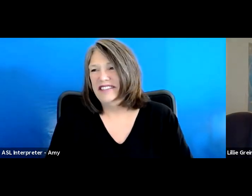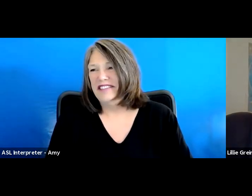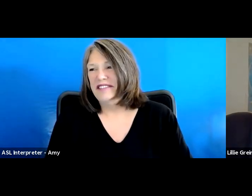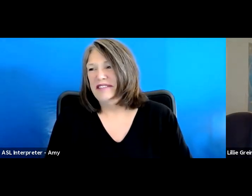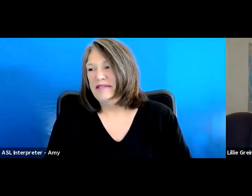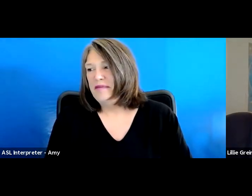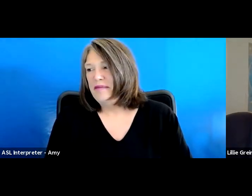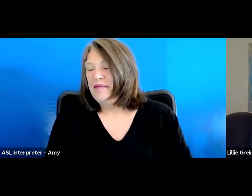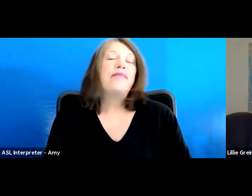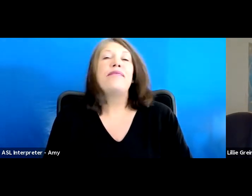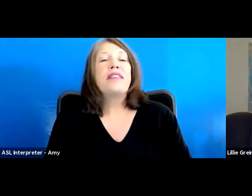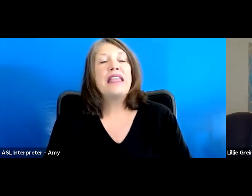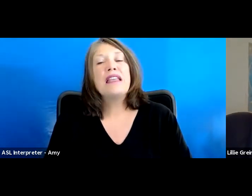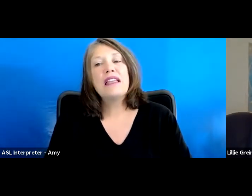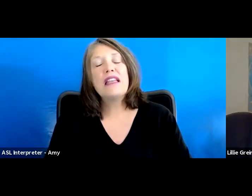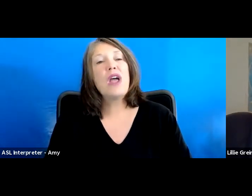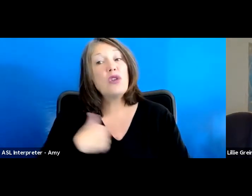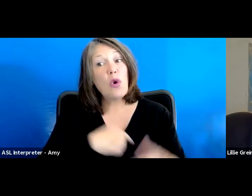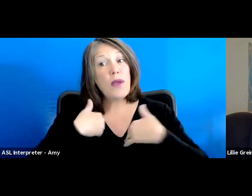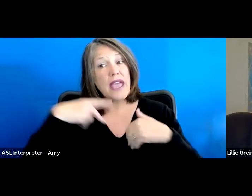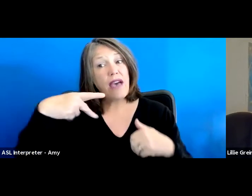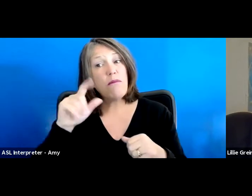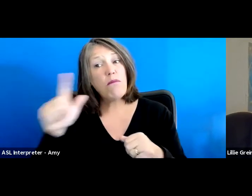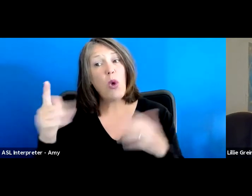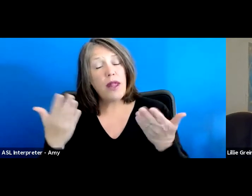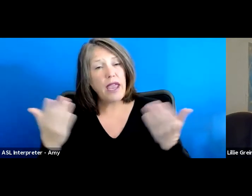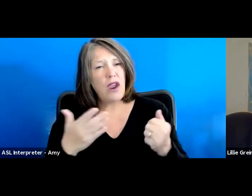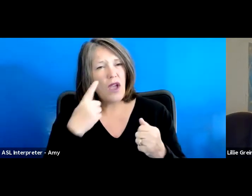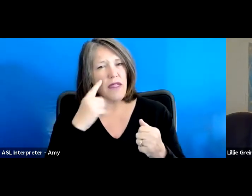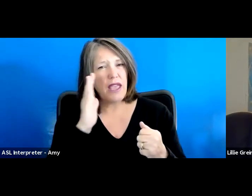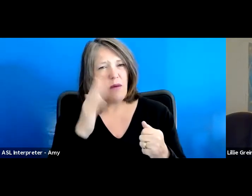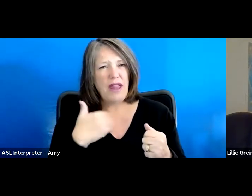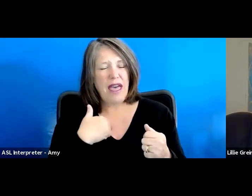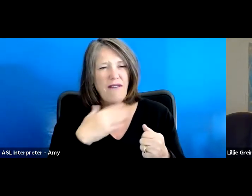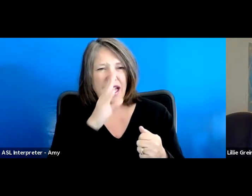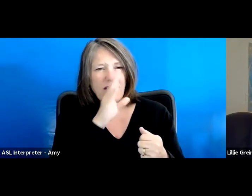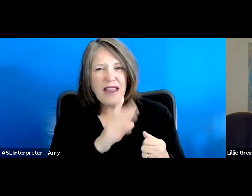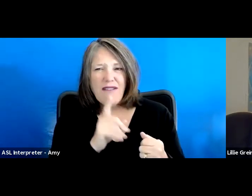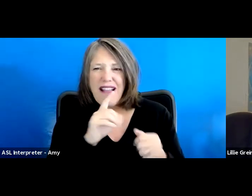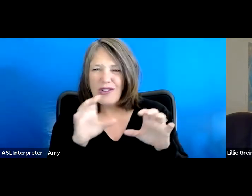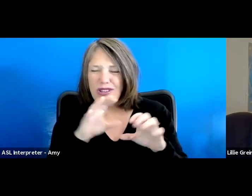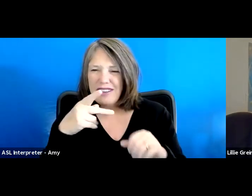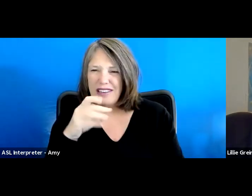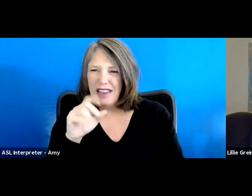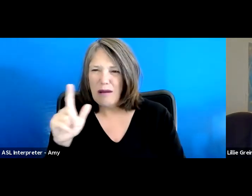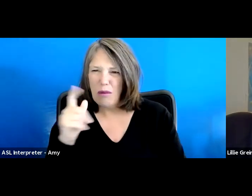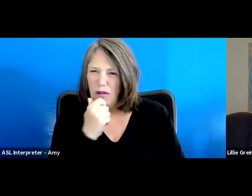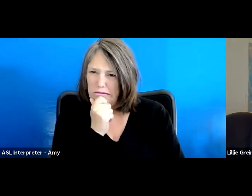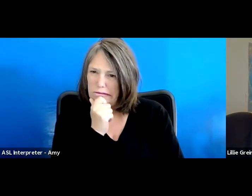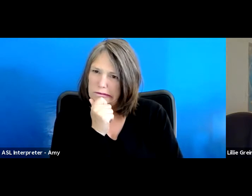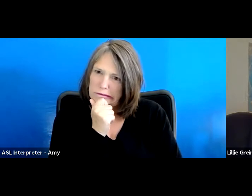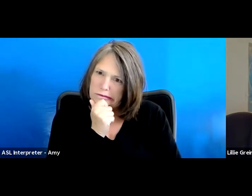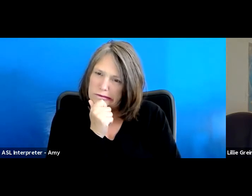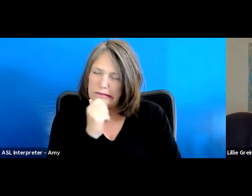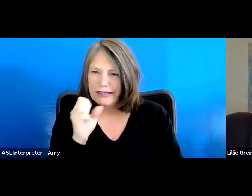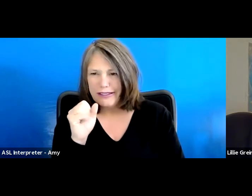Perfect. Well, we have a poll here, so I think I've never actually done a poll, so I'm going to have Sierra,